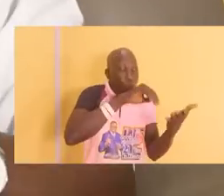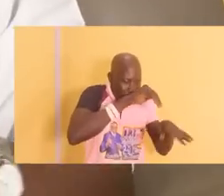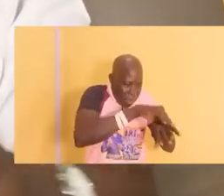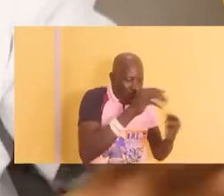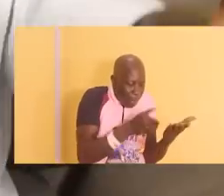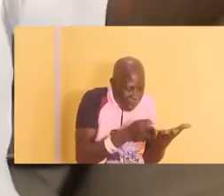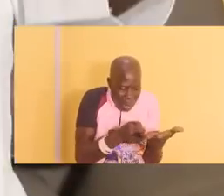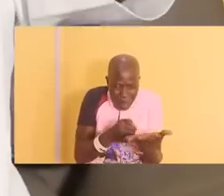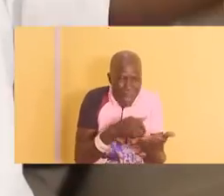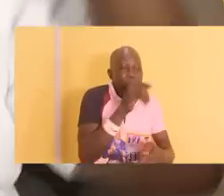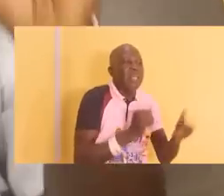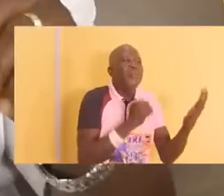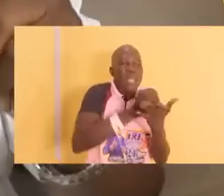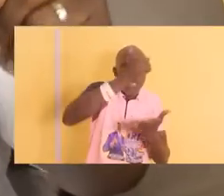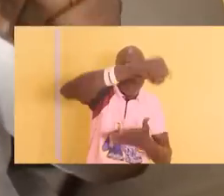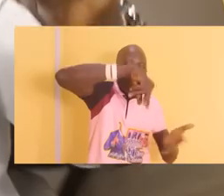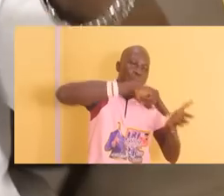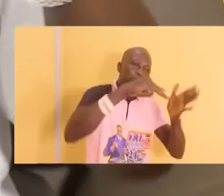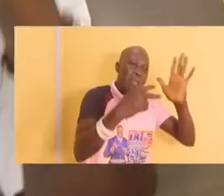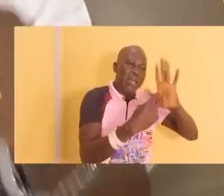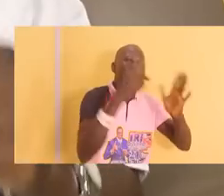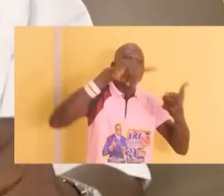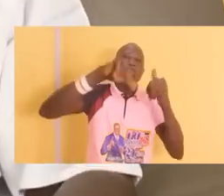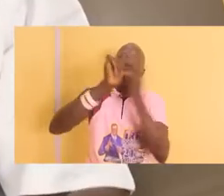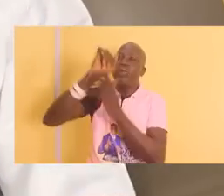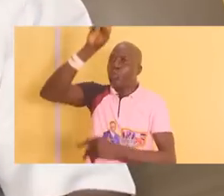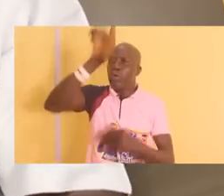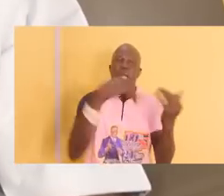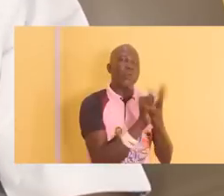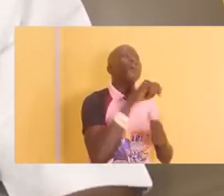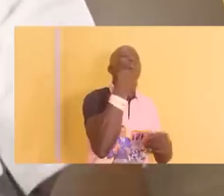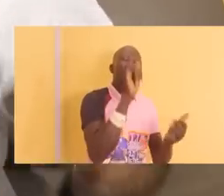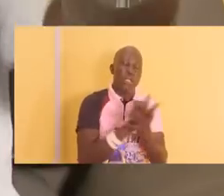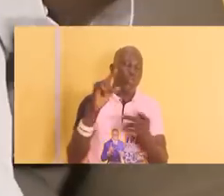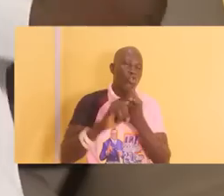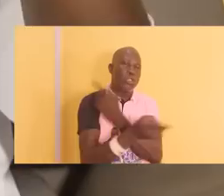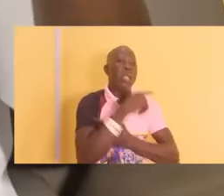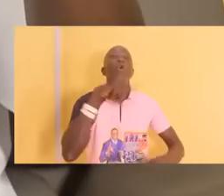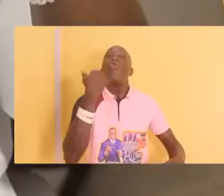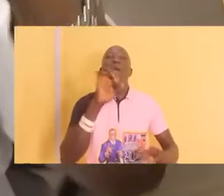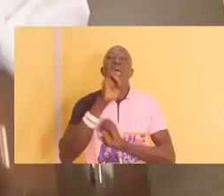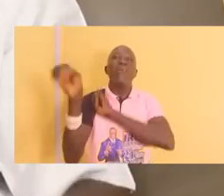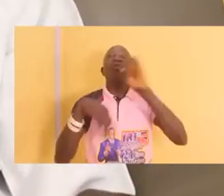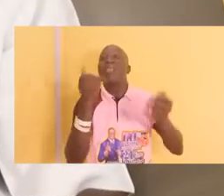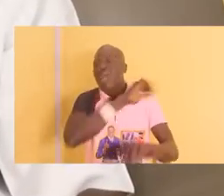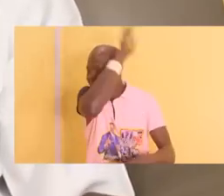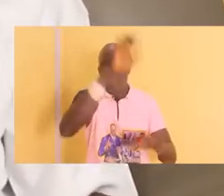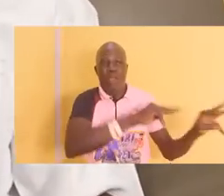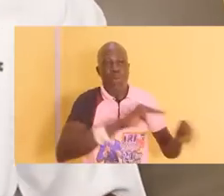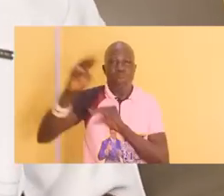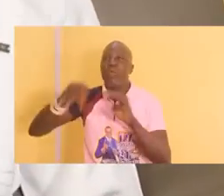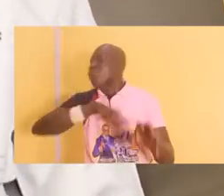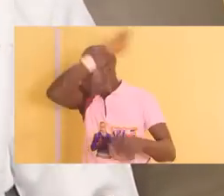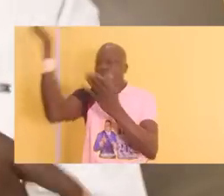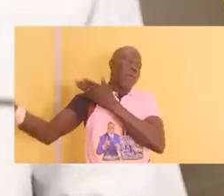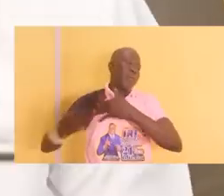can type your amen and you'll say amen in full amen. You are the one I'm talking to from today. The one that said you not move far, amen, you